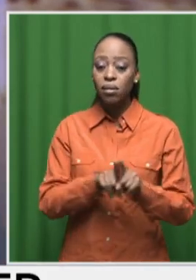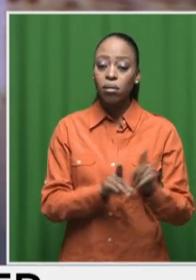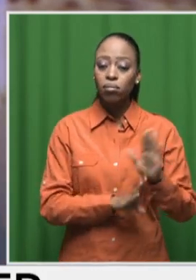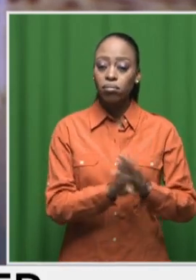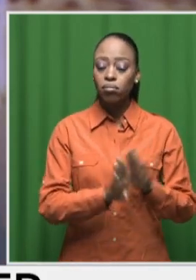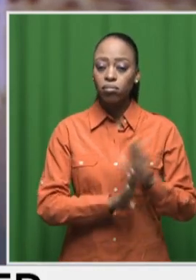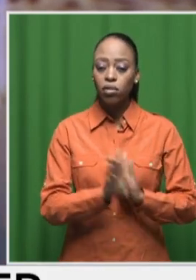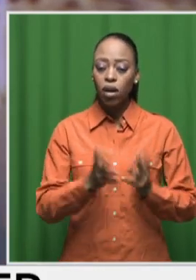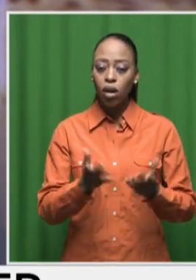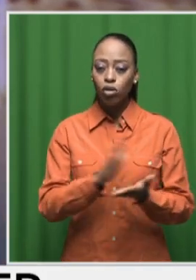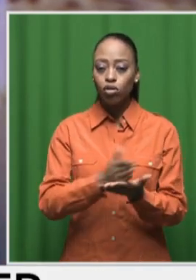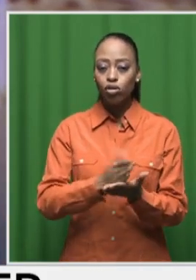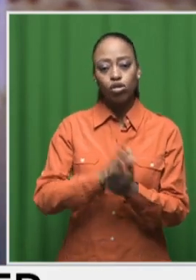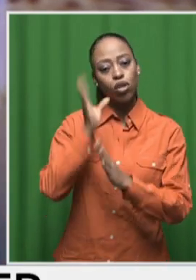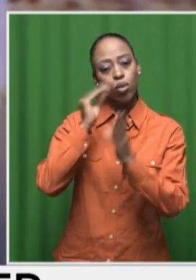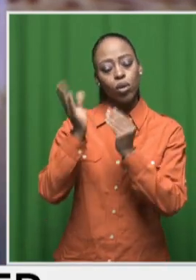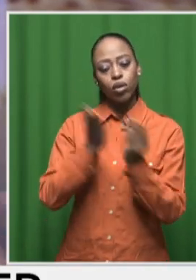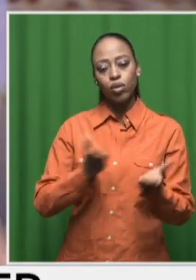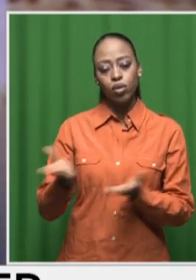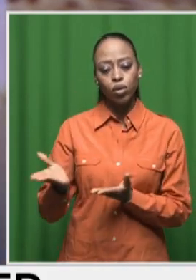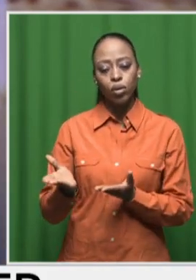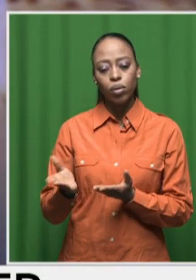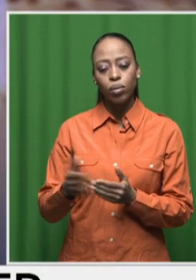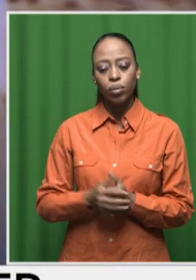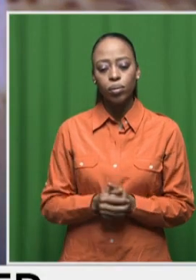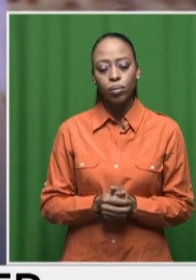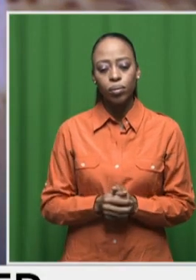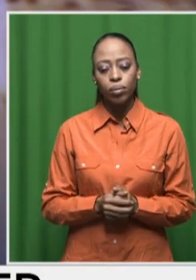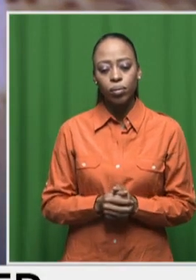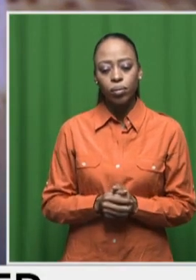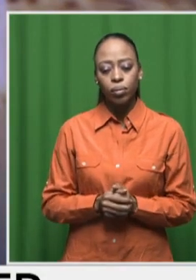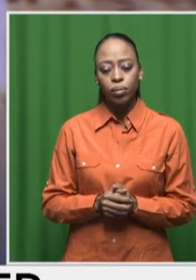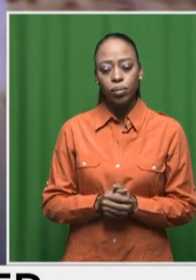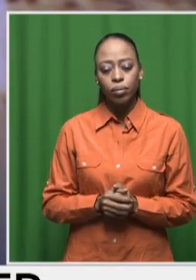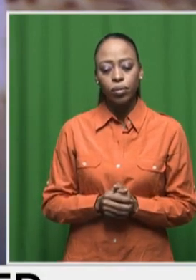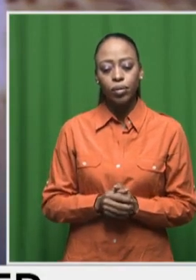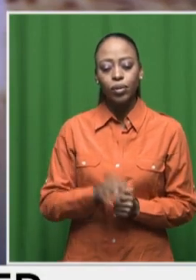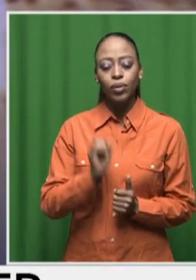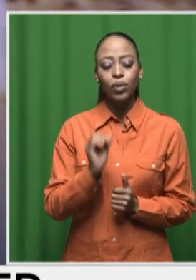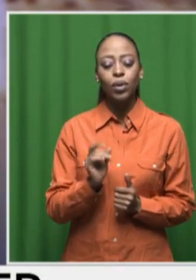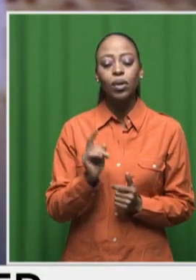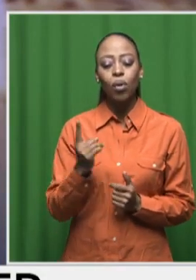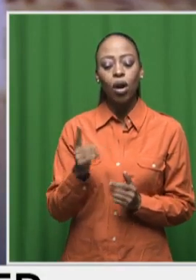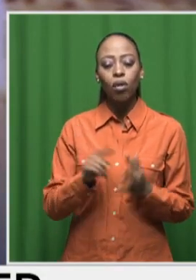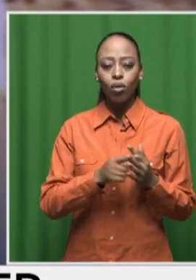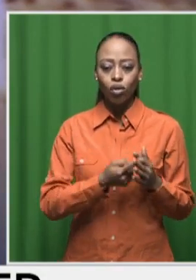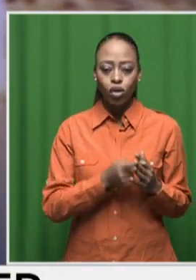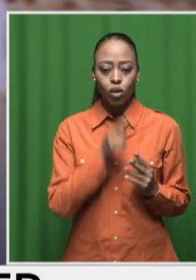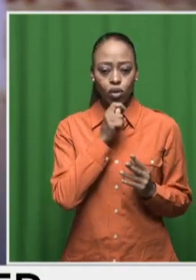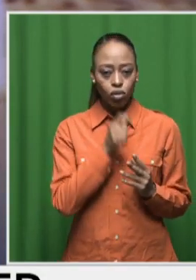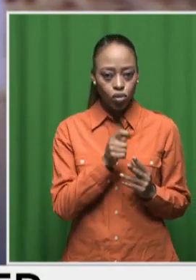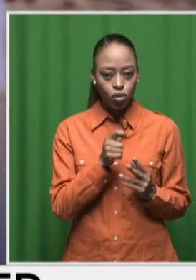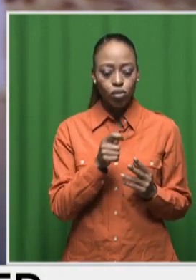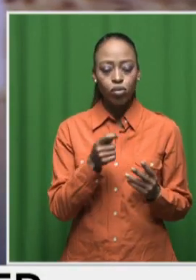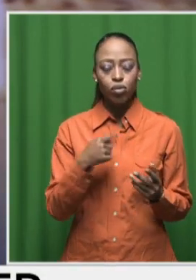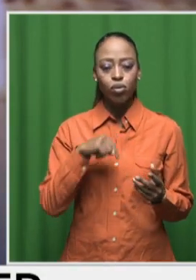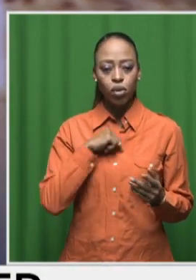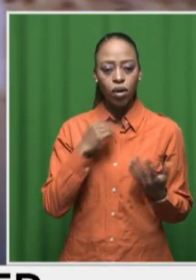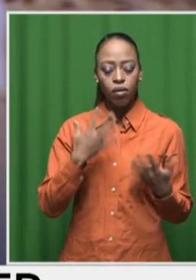practice around sharing that kind of information. It's called Masakane. So this is one of the tools that we've really been able